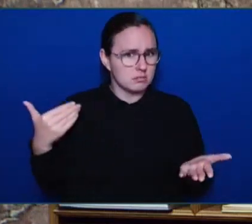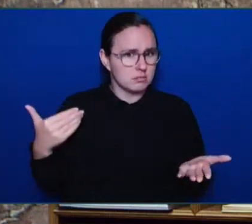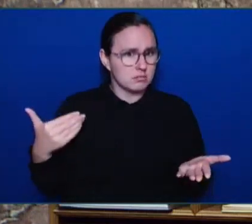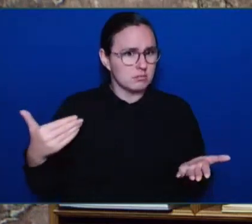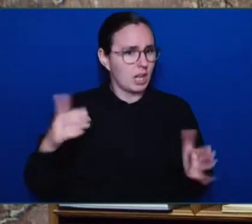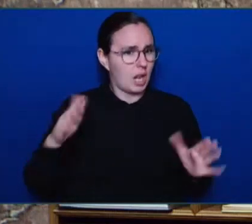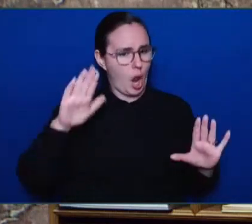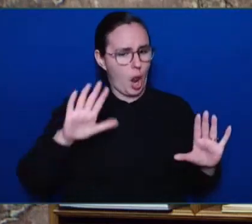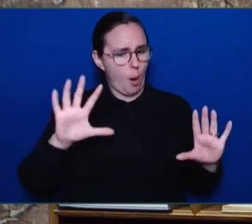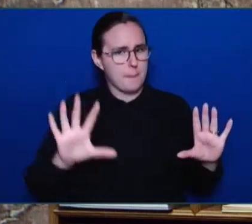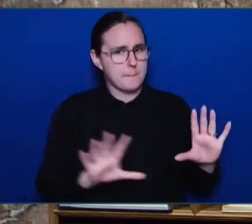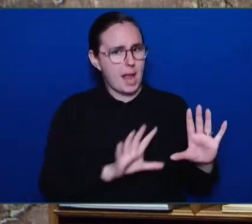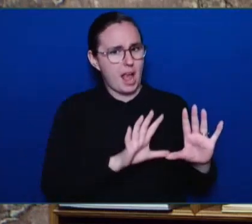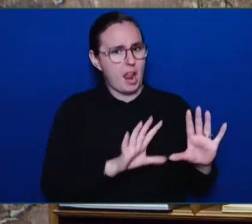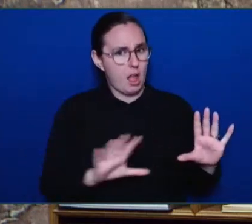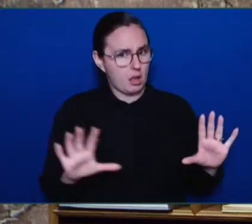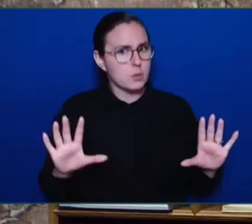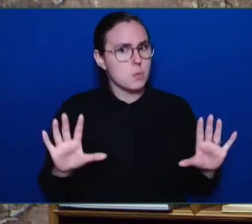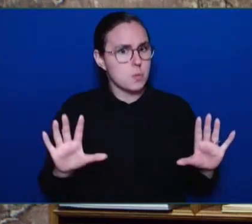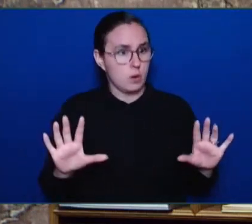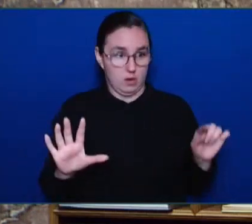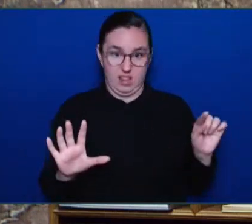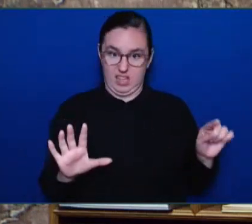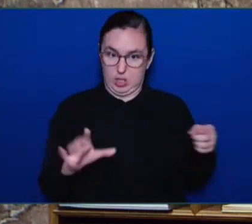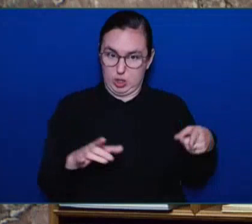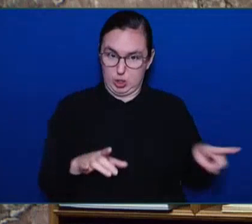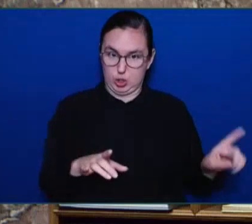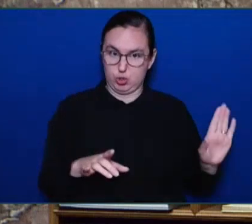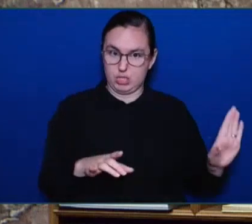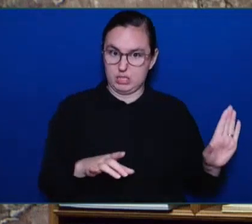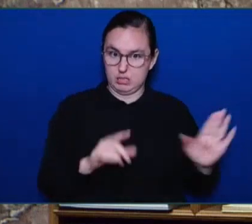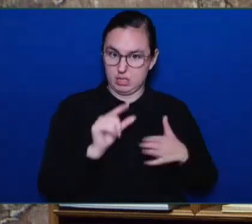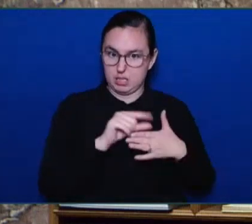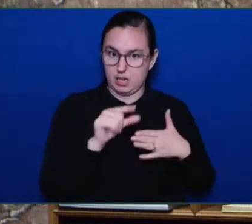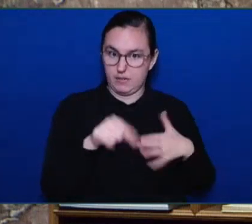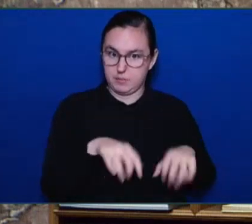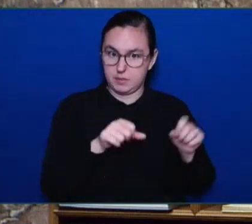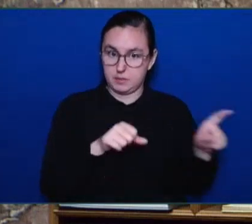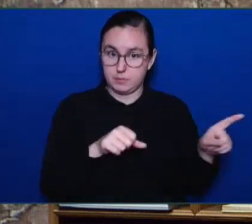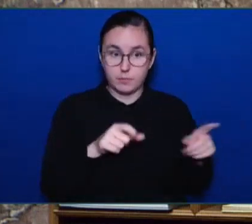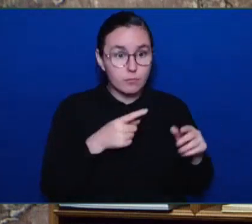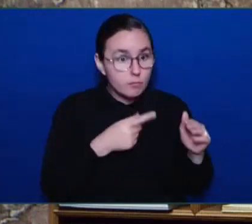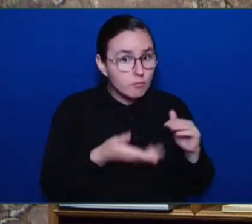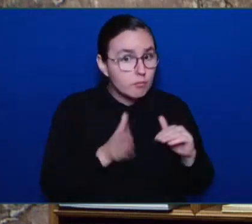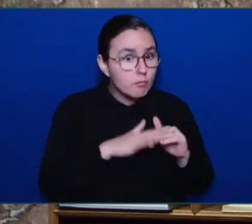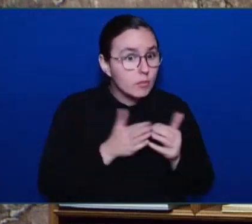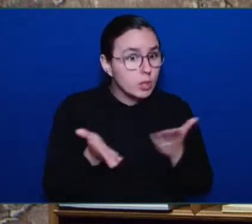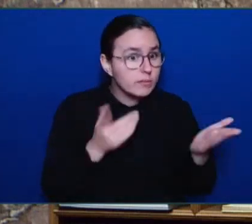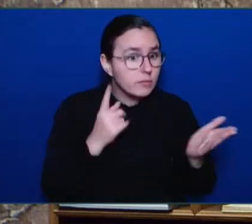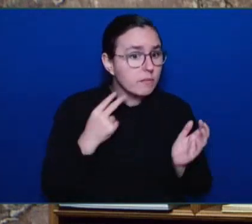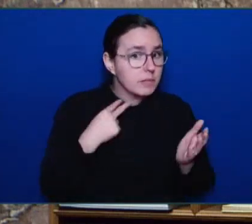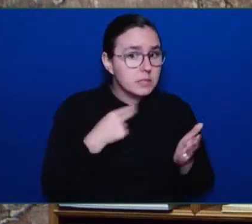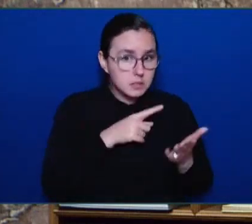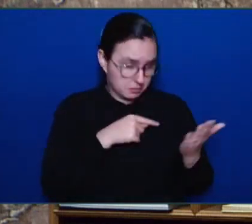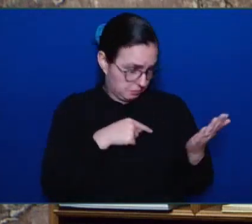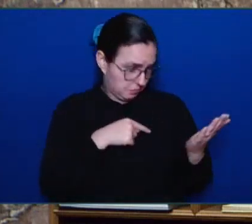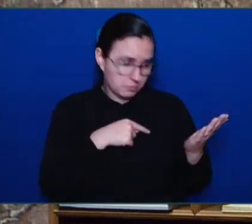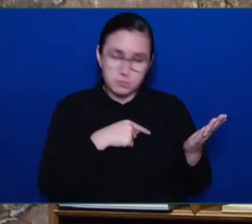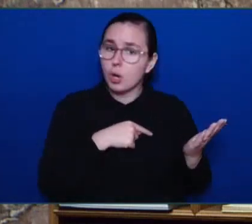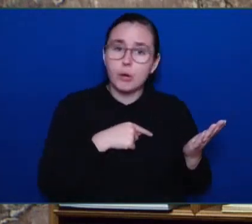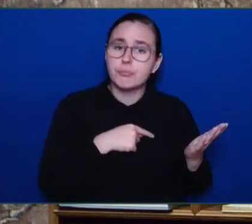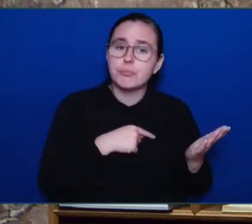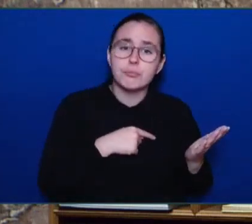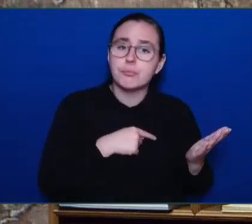House, did they increase service for victims, Honourable Speaker? No, they didn't. They cut it. They cut